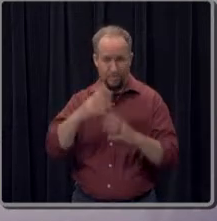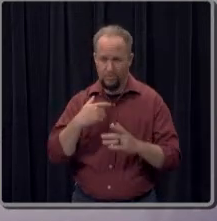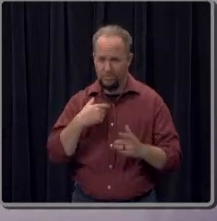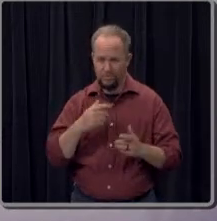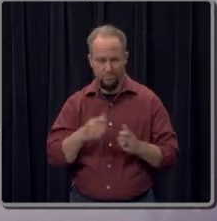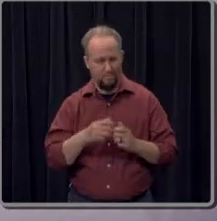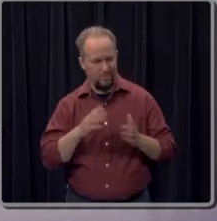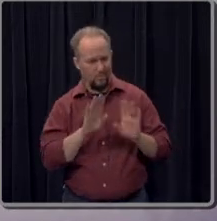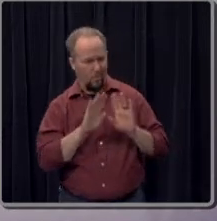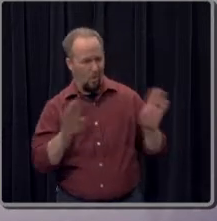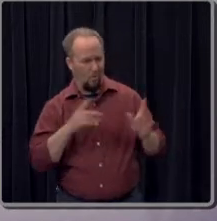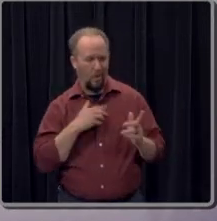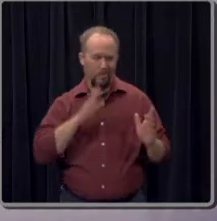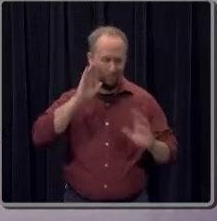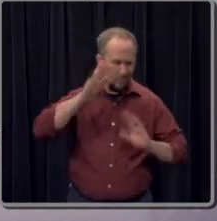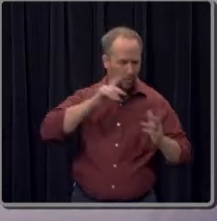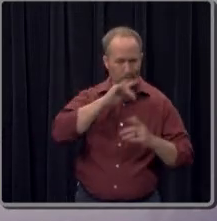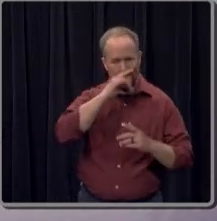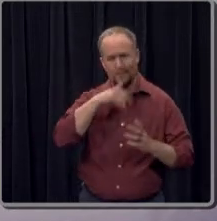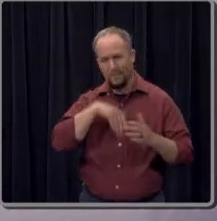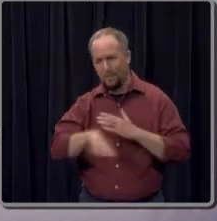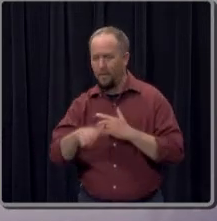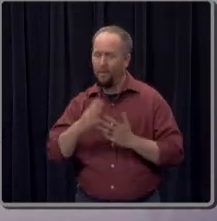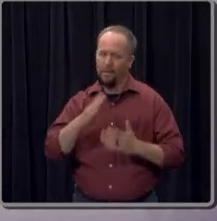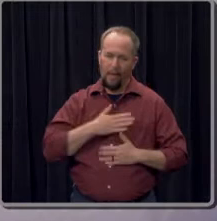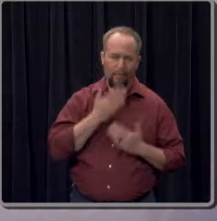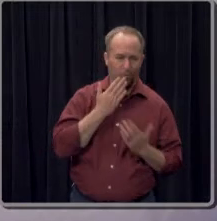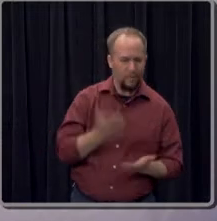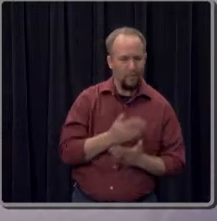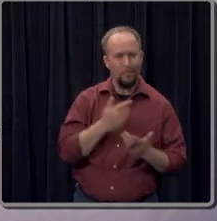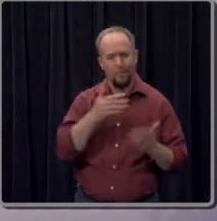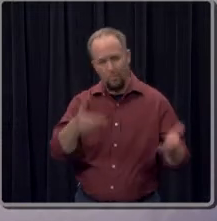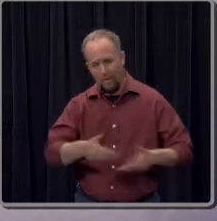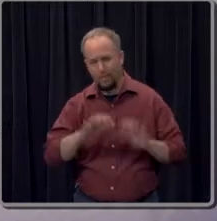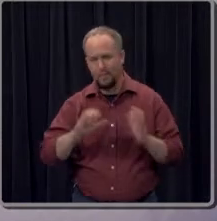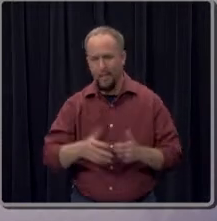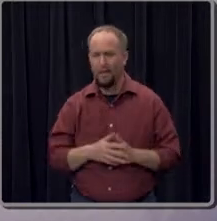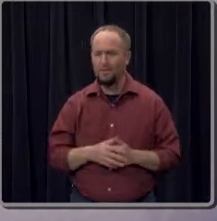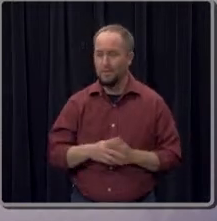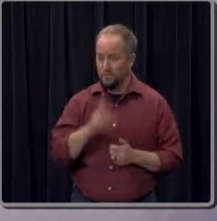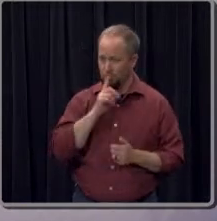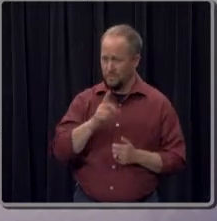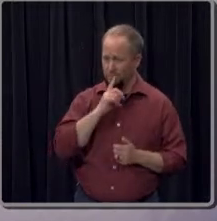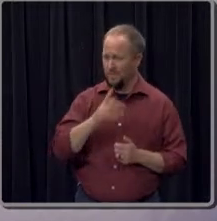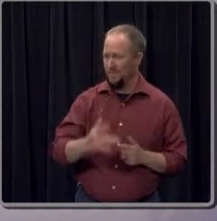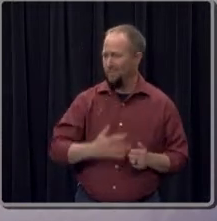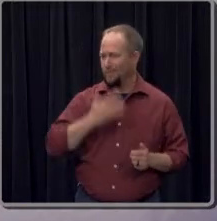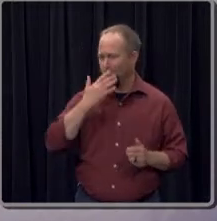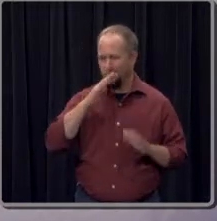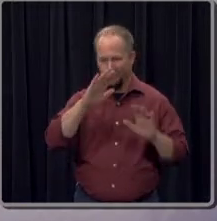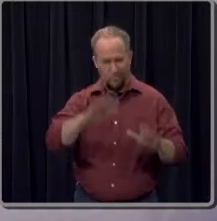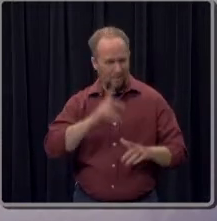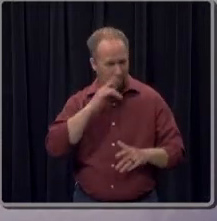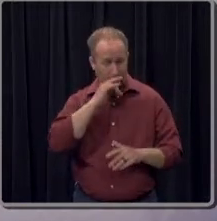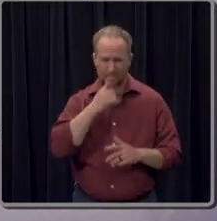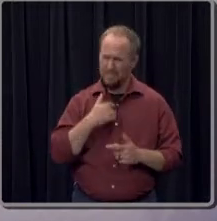greeting his kids, welcoming them. I'm so glad you're here. Welcome to class. Really, really feels great to kids. But I said, what are you doing? And I